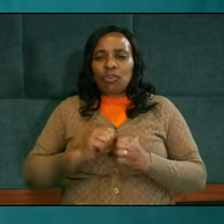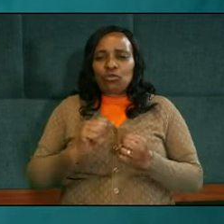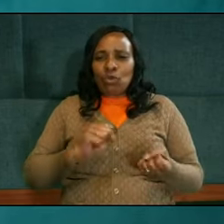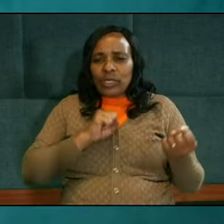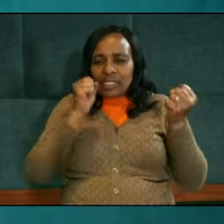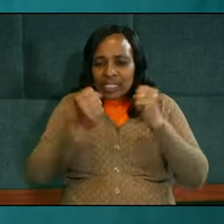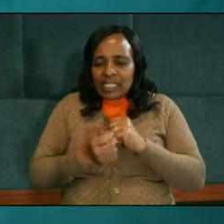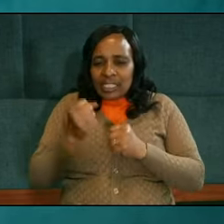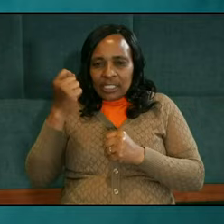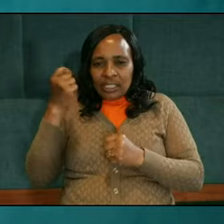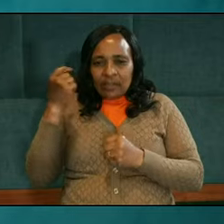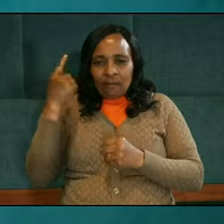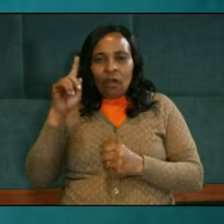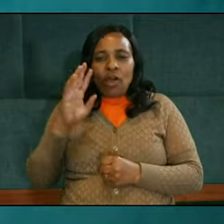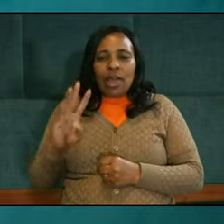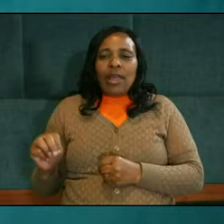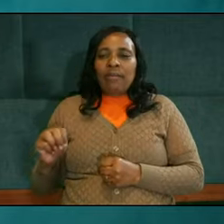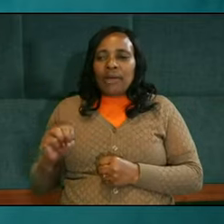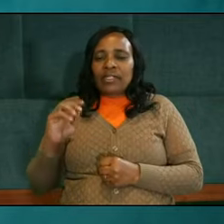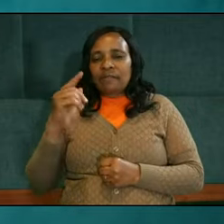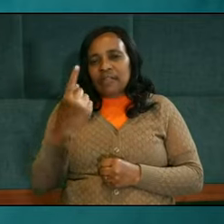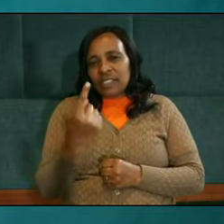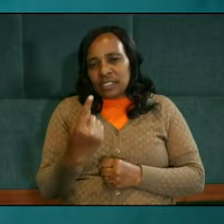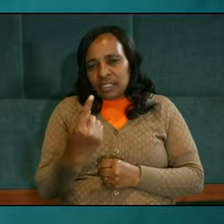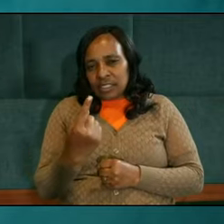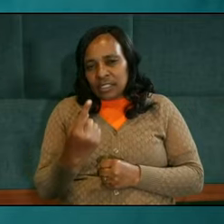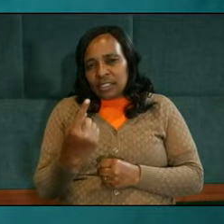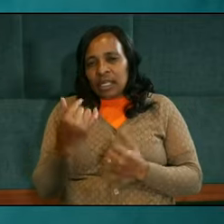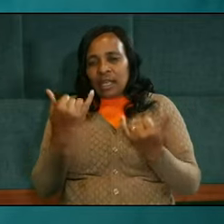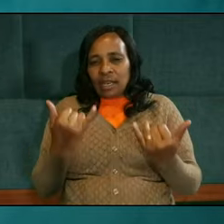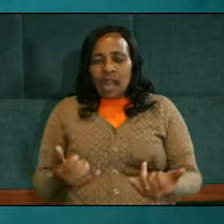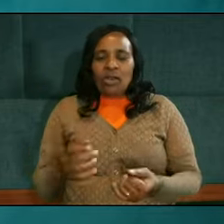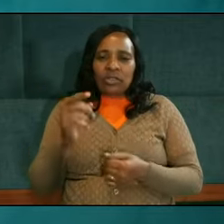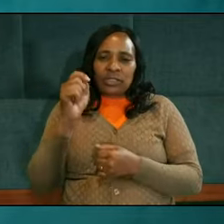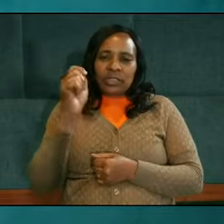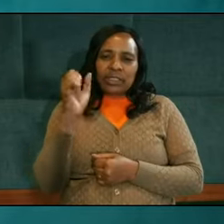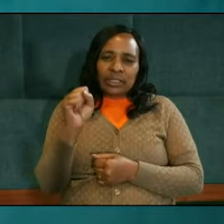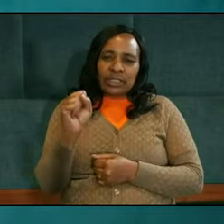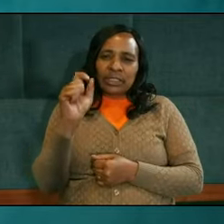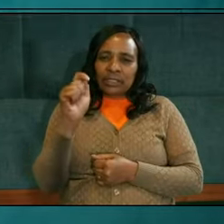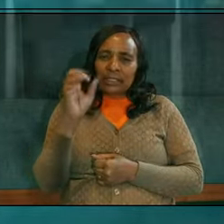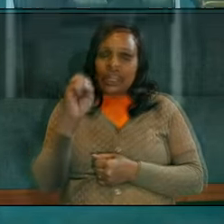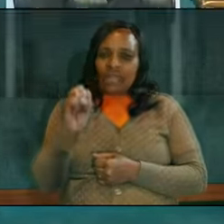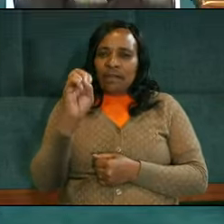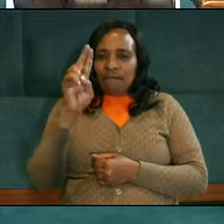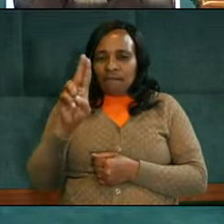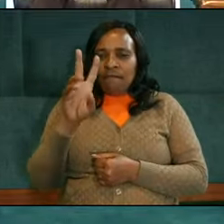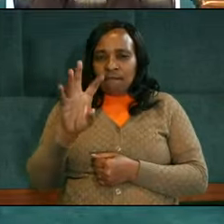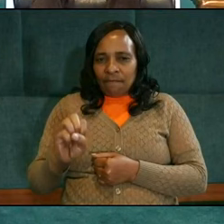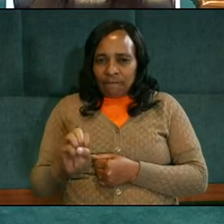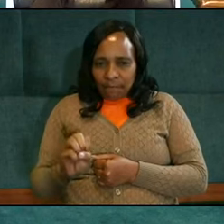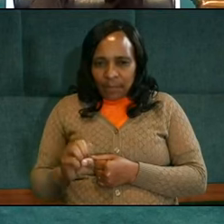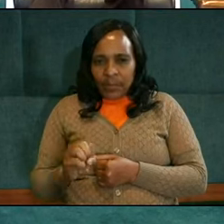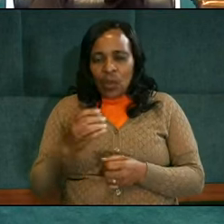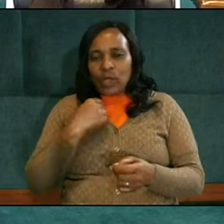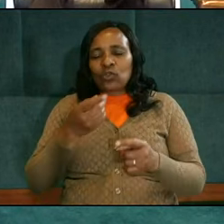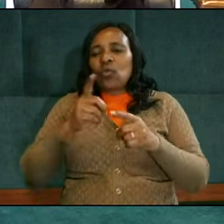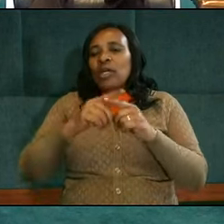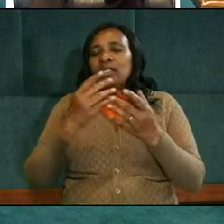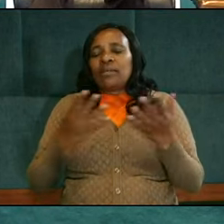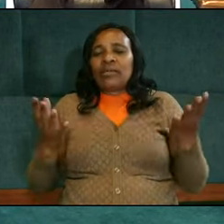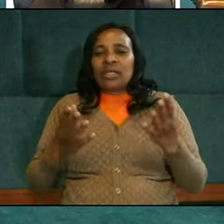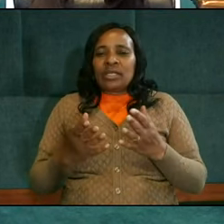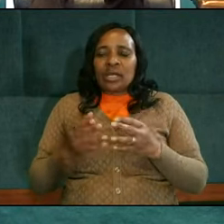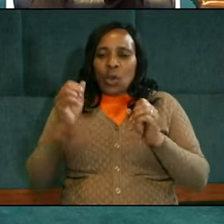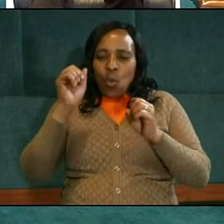him at first. Now, Steve, you want to add something? Yes. So in line with what